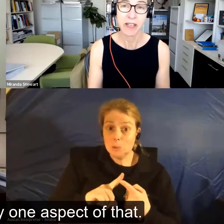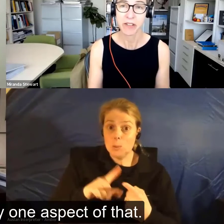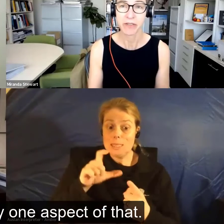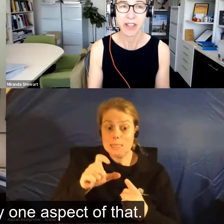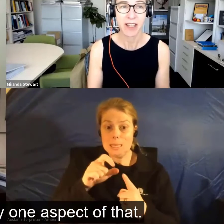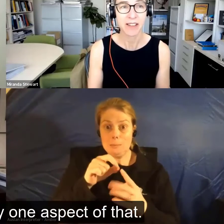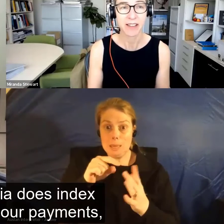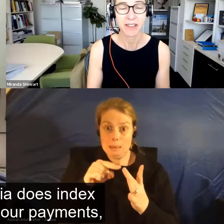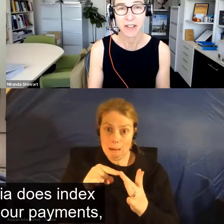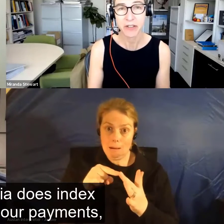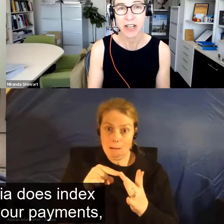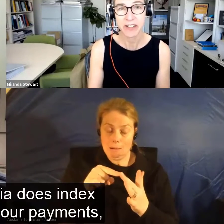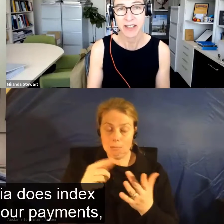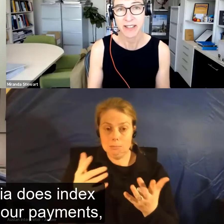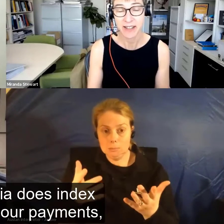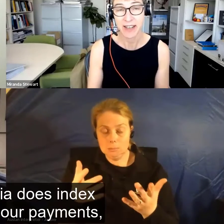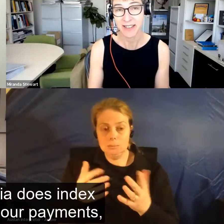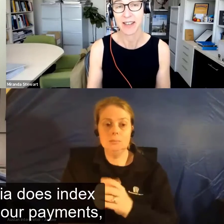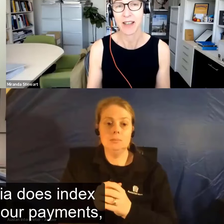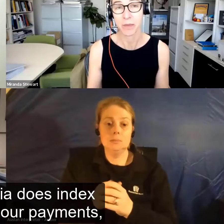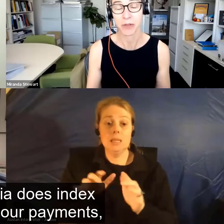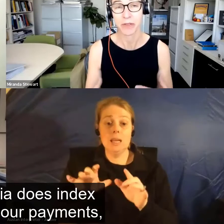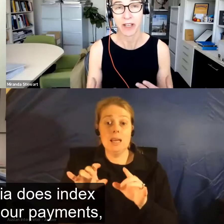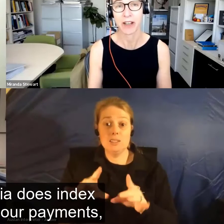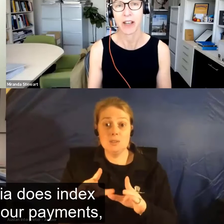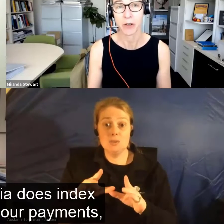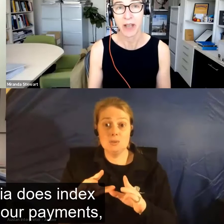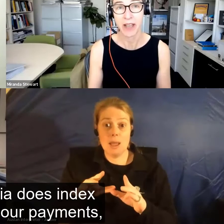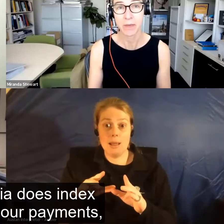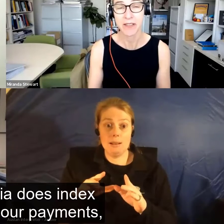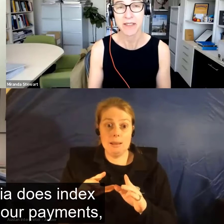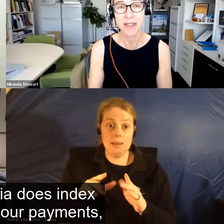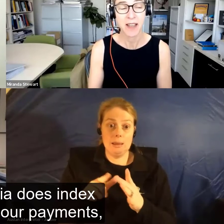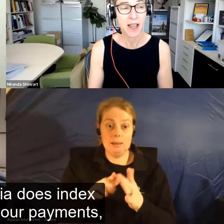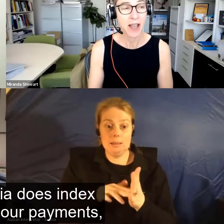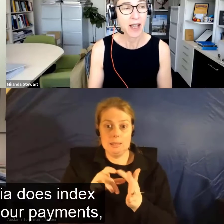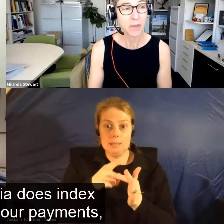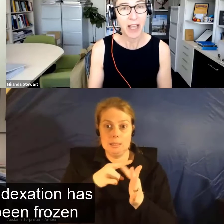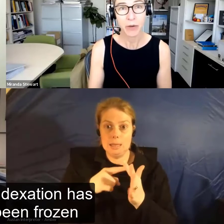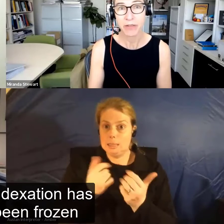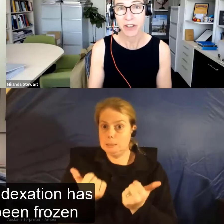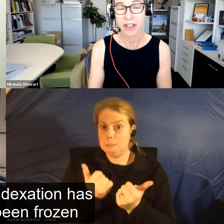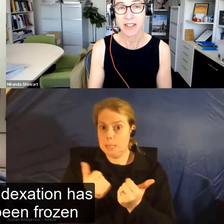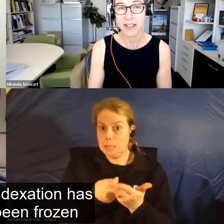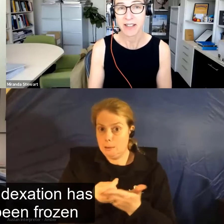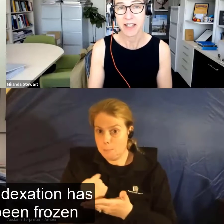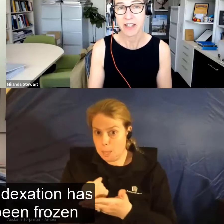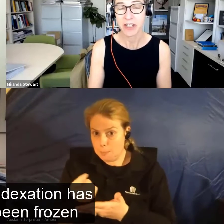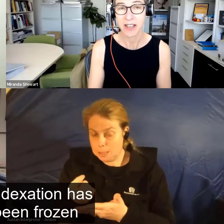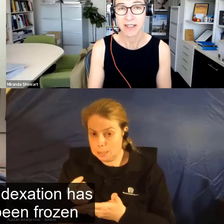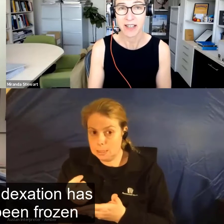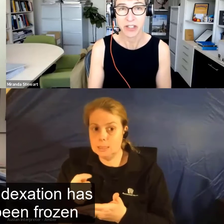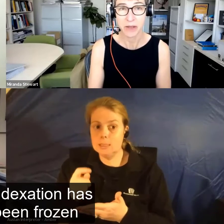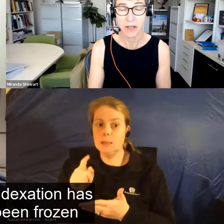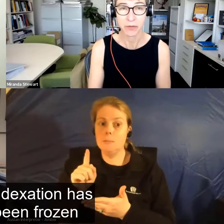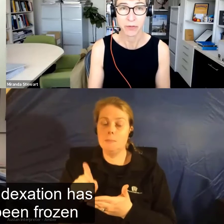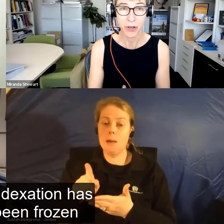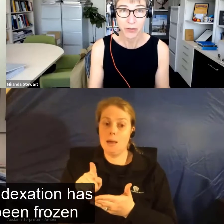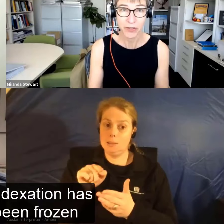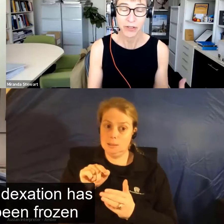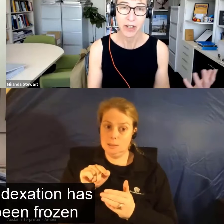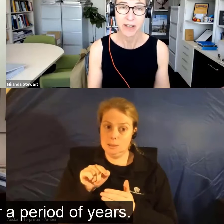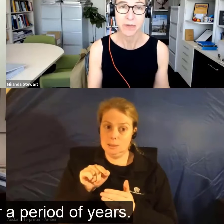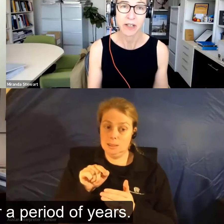one aspect of that. And Australia does index a number of our payments. However, indexation has actually